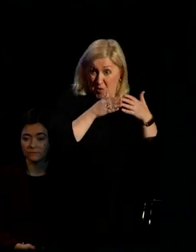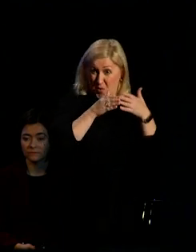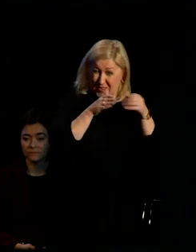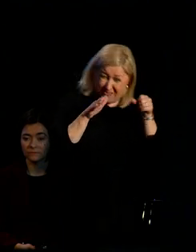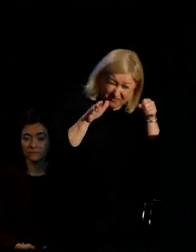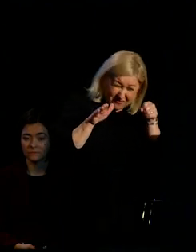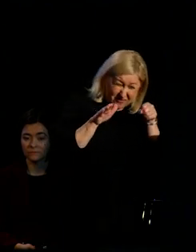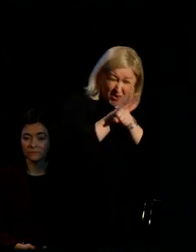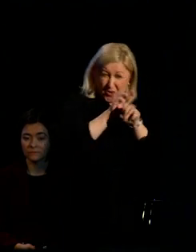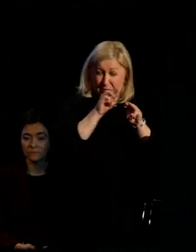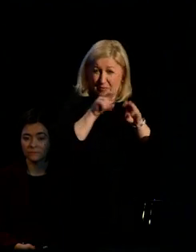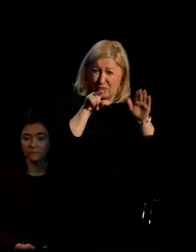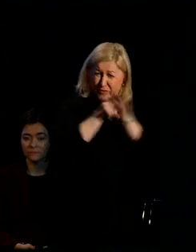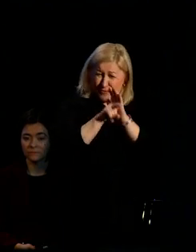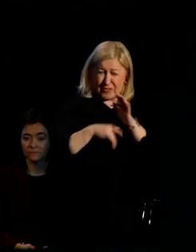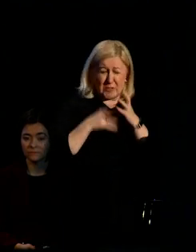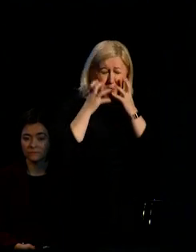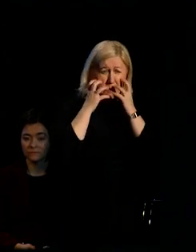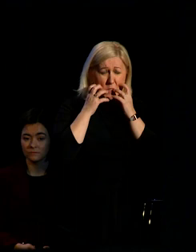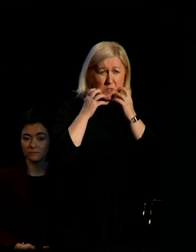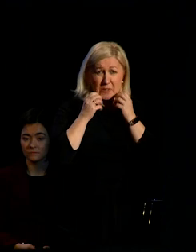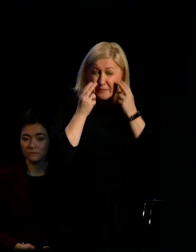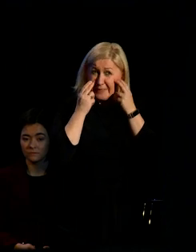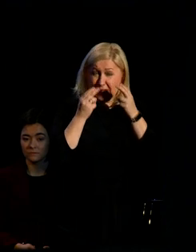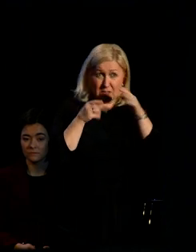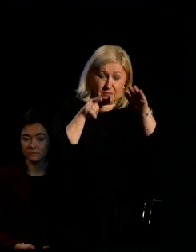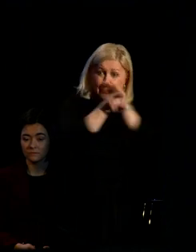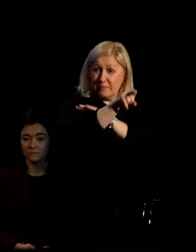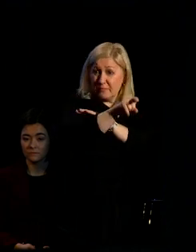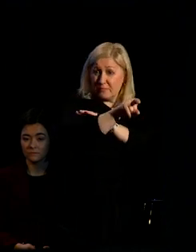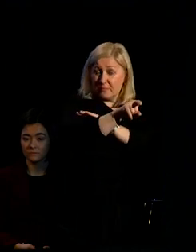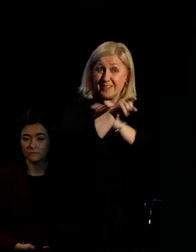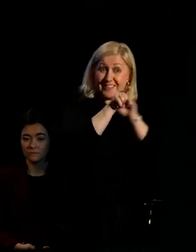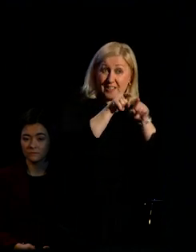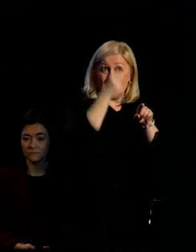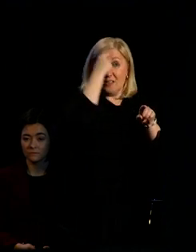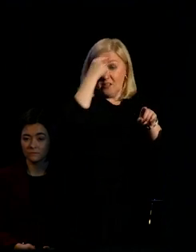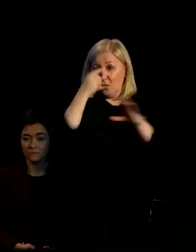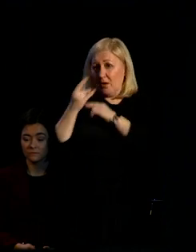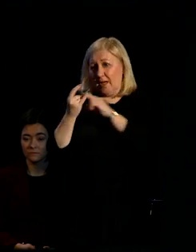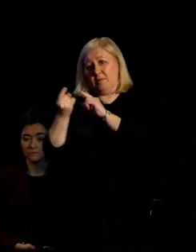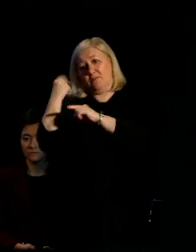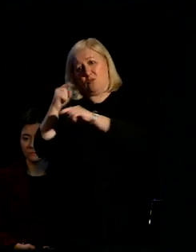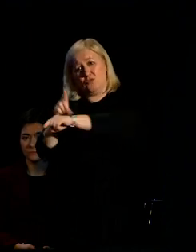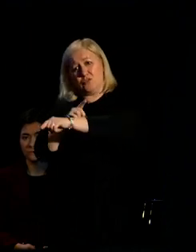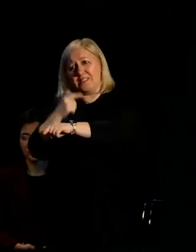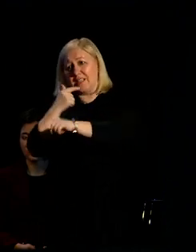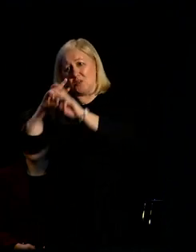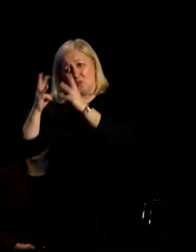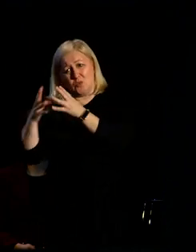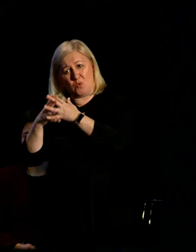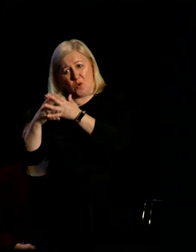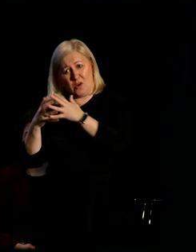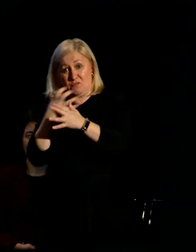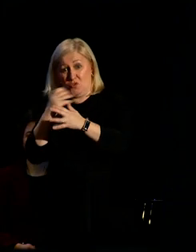desperate refugees remind us of similar voyages undertaken by Jewish people during the Second World War. The